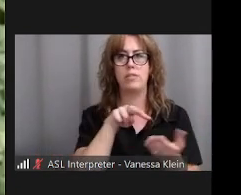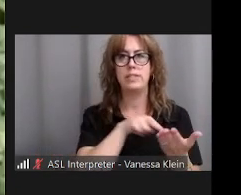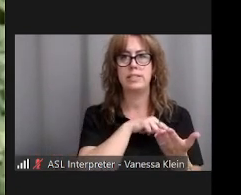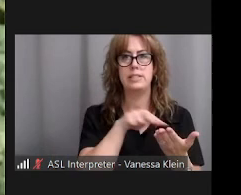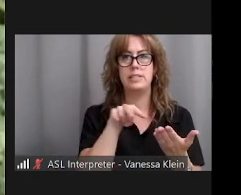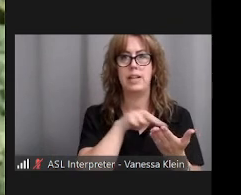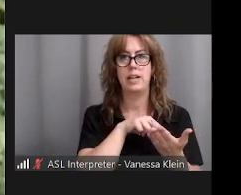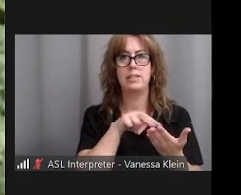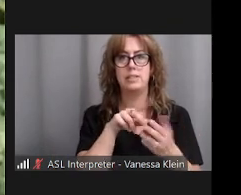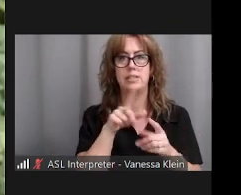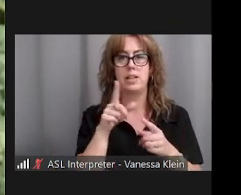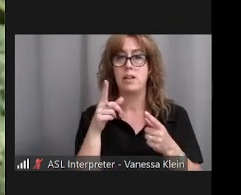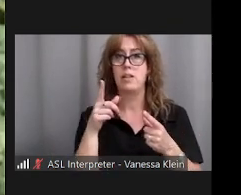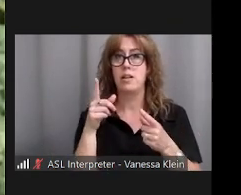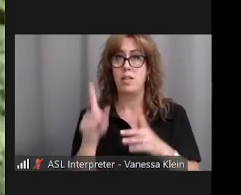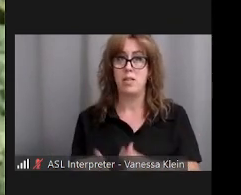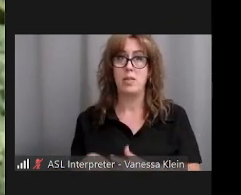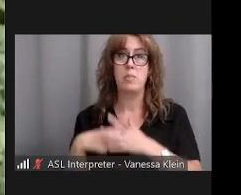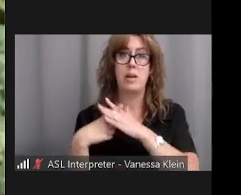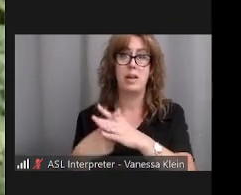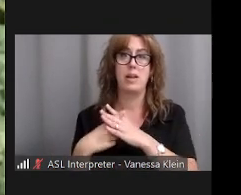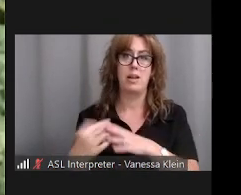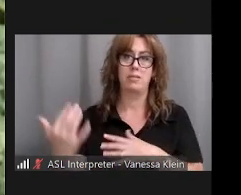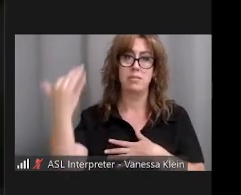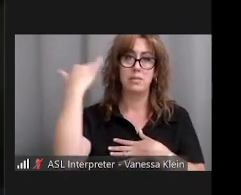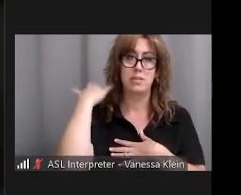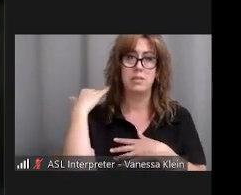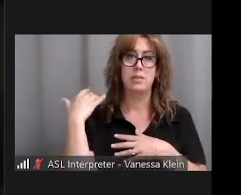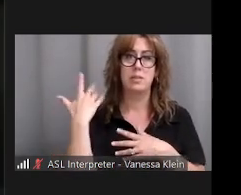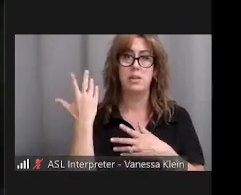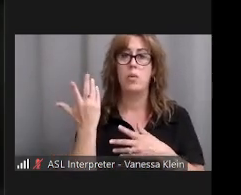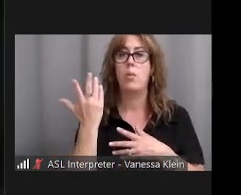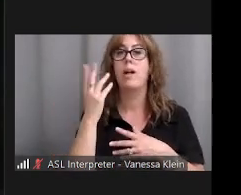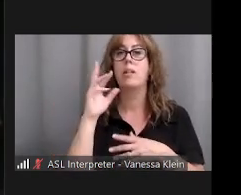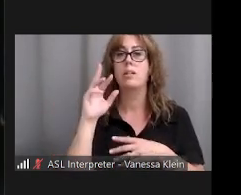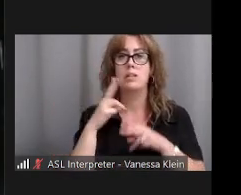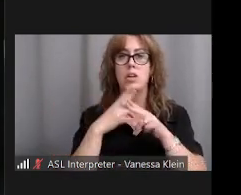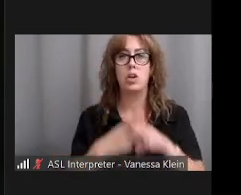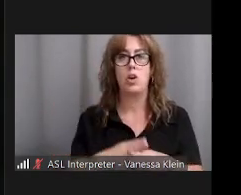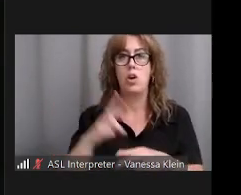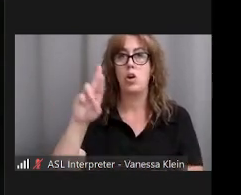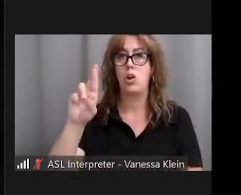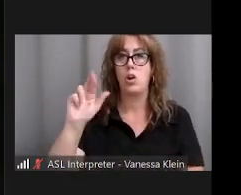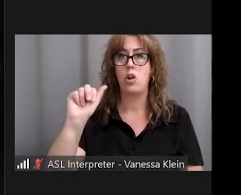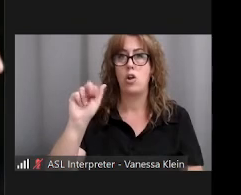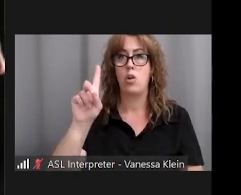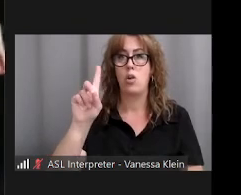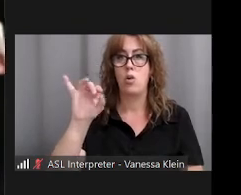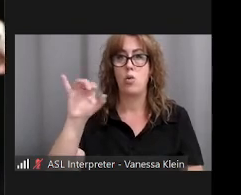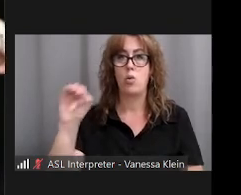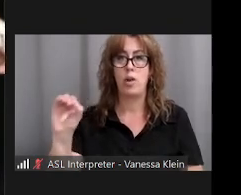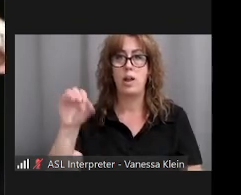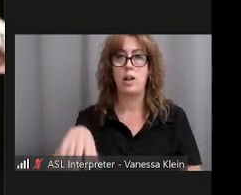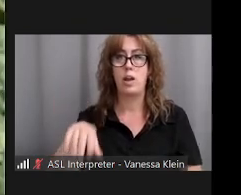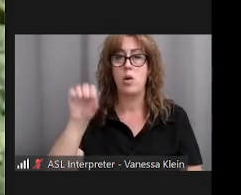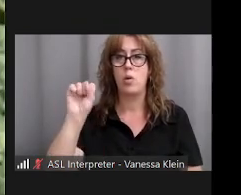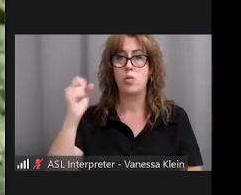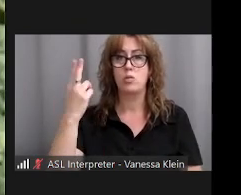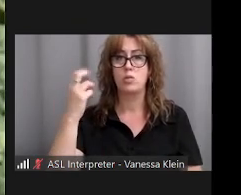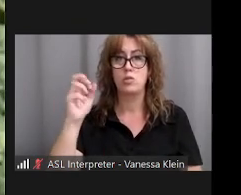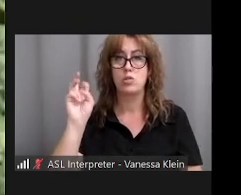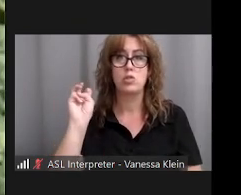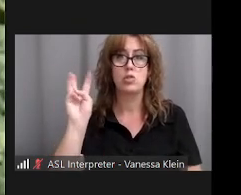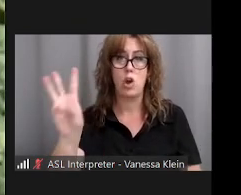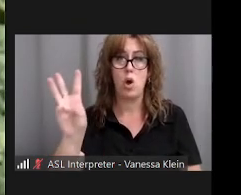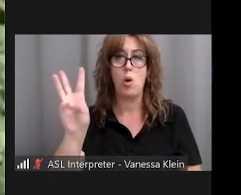and toured, a work called The Radio Show, which premiered in 2010, which addressed the only urban radio station that we had in the city of